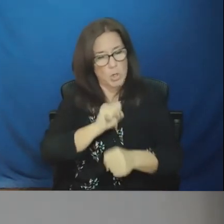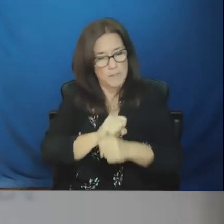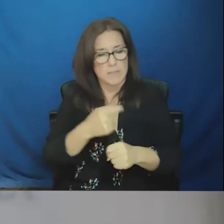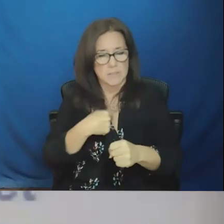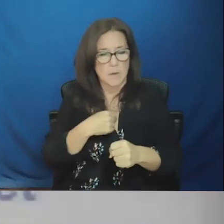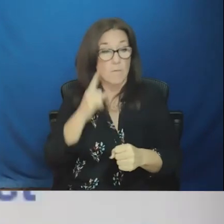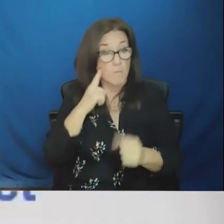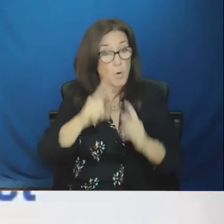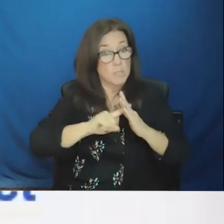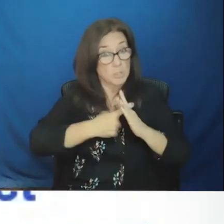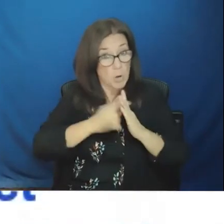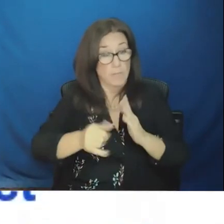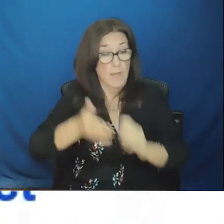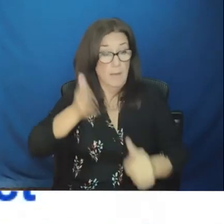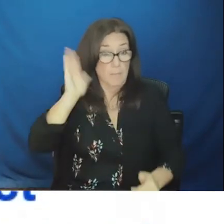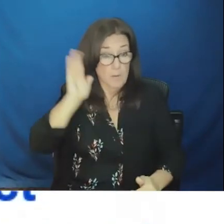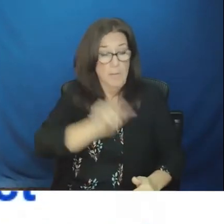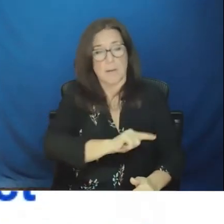And Ana Escobedo.